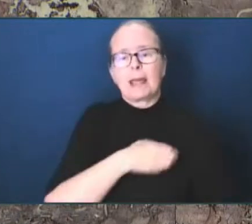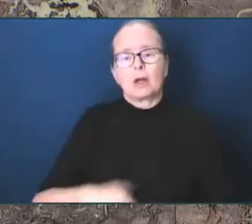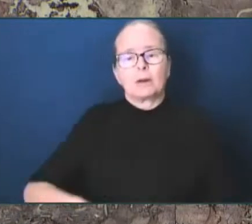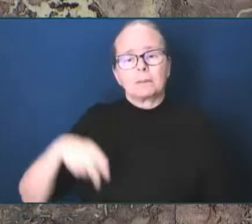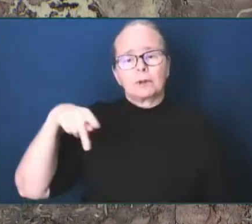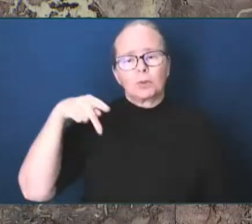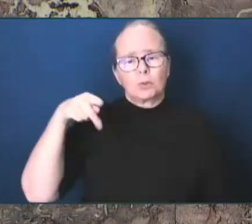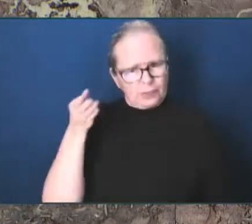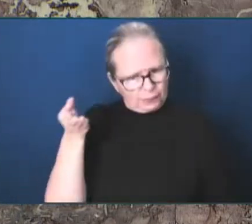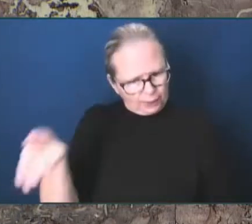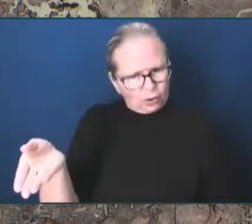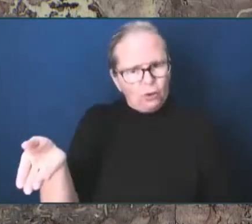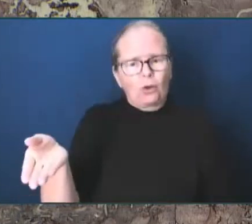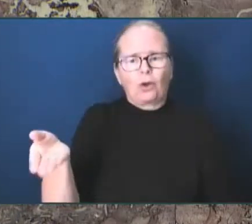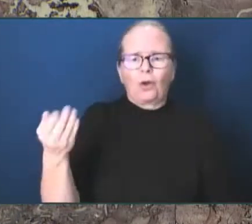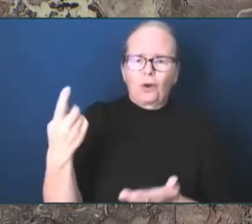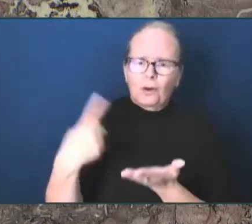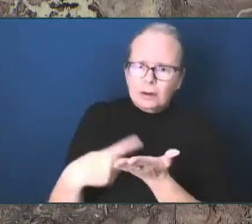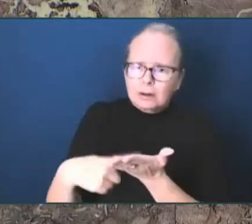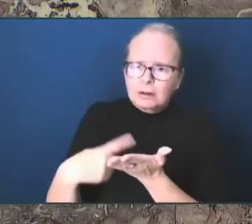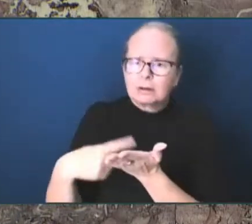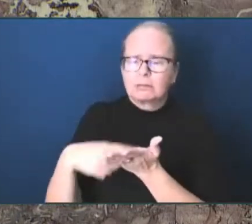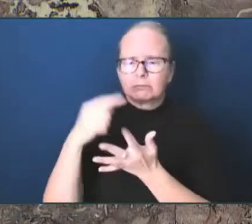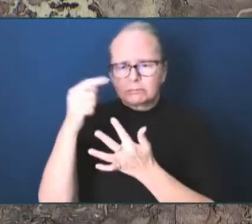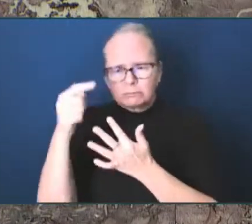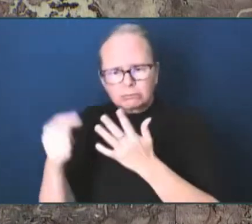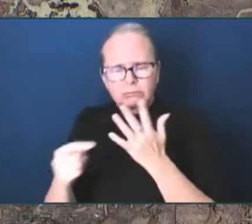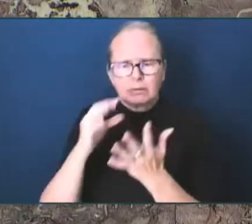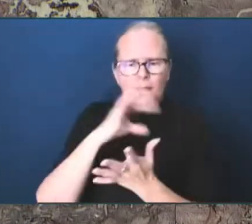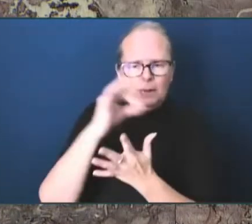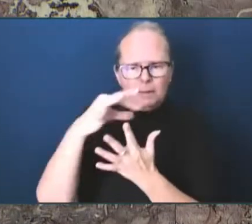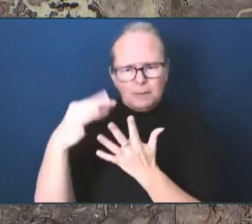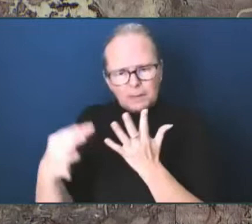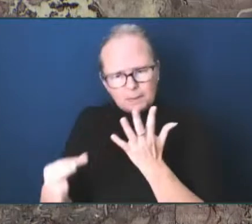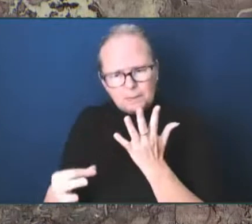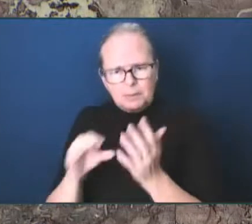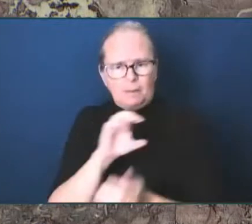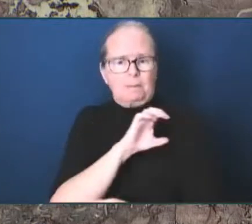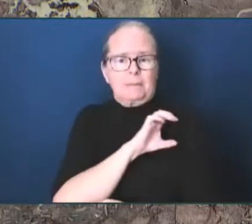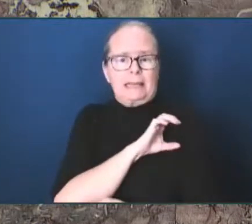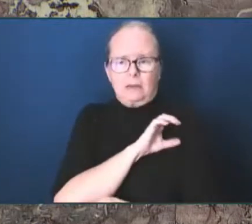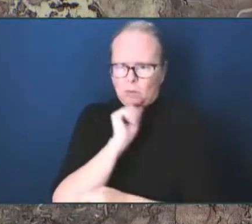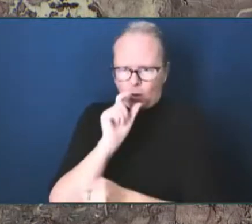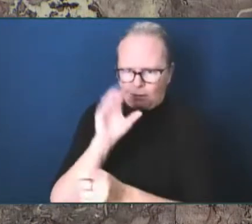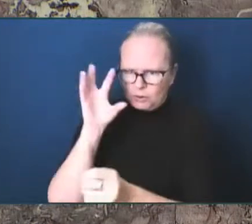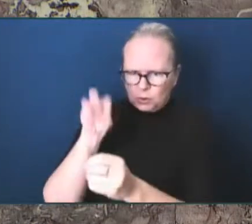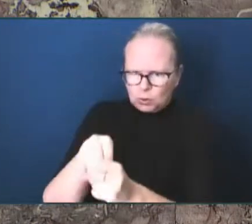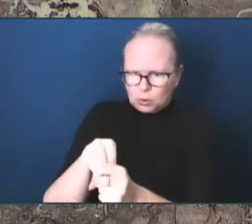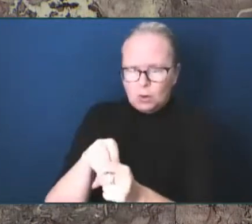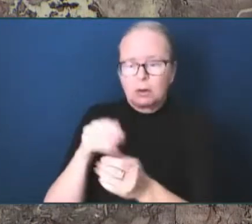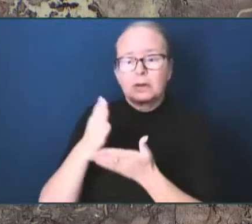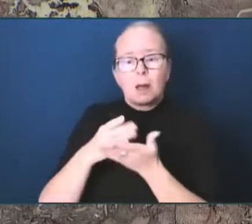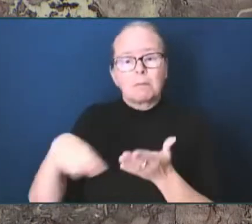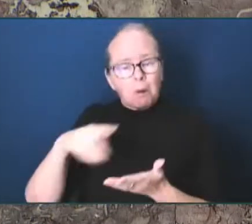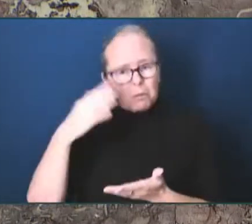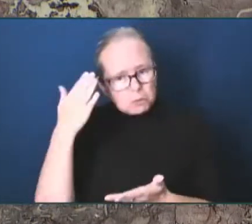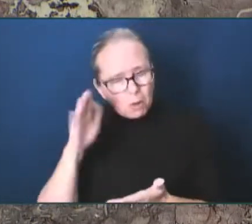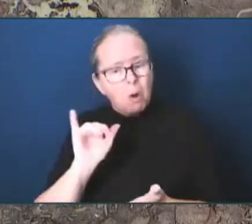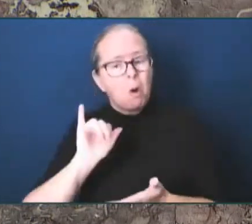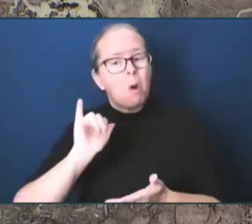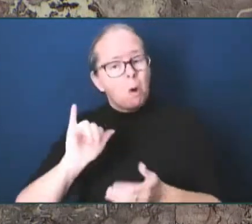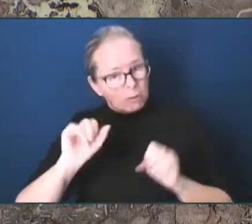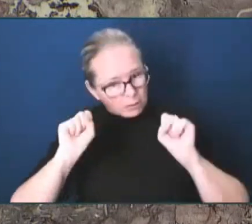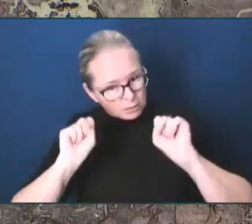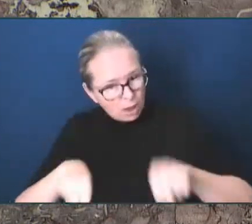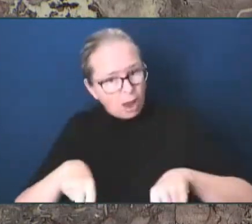police away from those calls completely, many of them were encouraged. And again, our government works across a whole